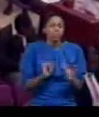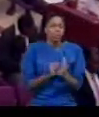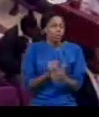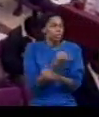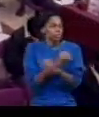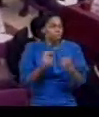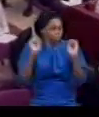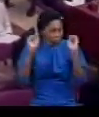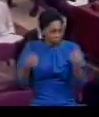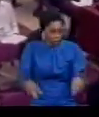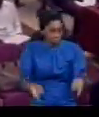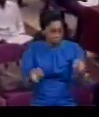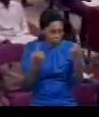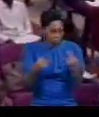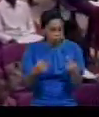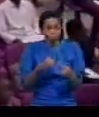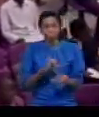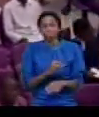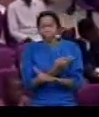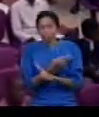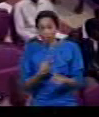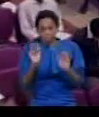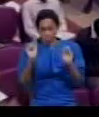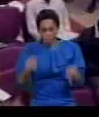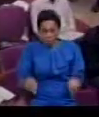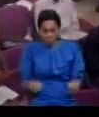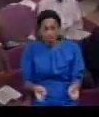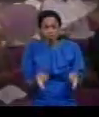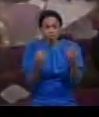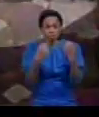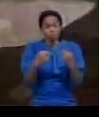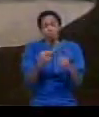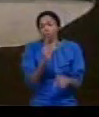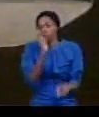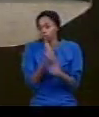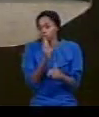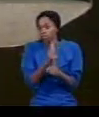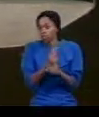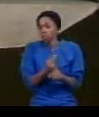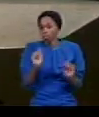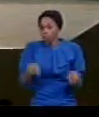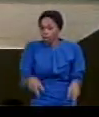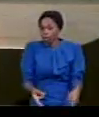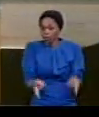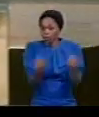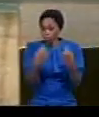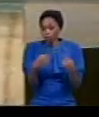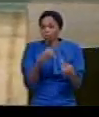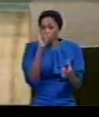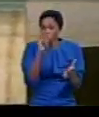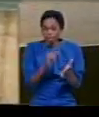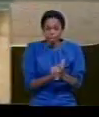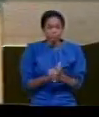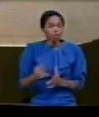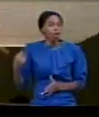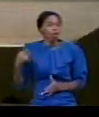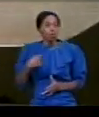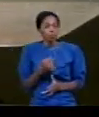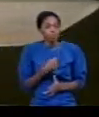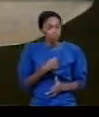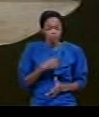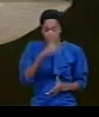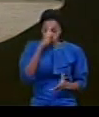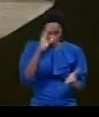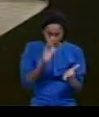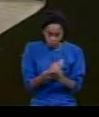salvation could come, redemption could come, justification could come, is that we lean, we